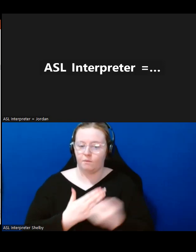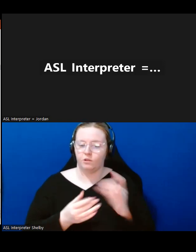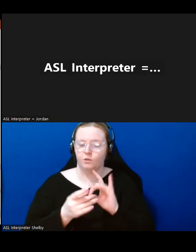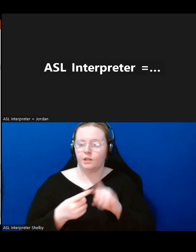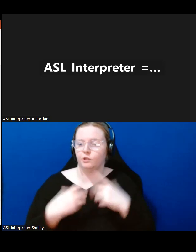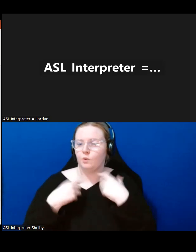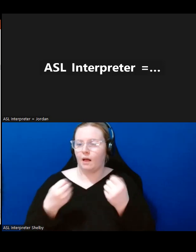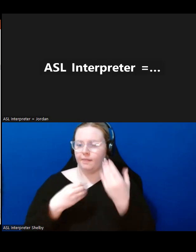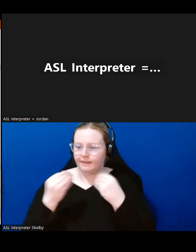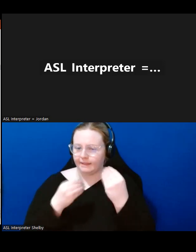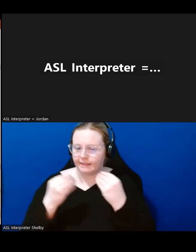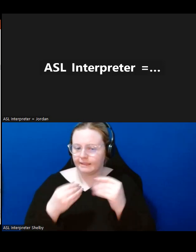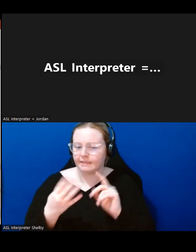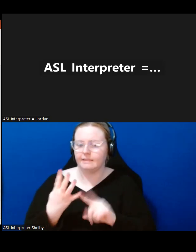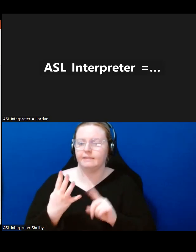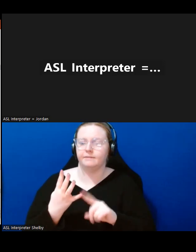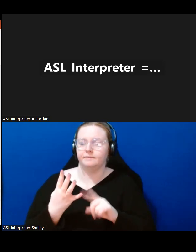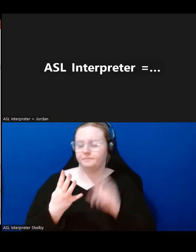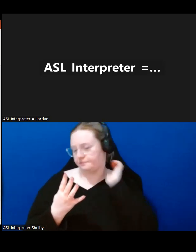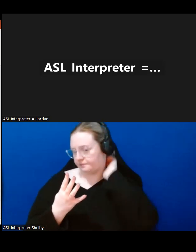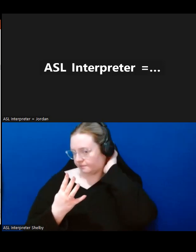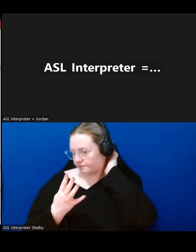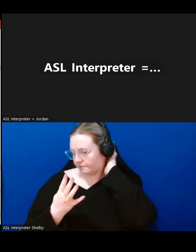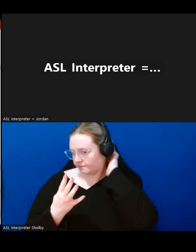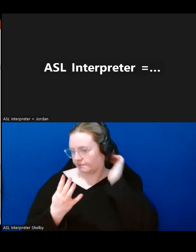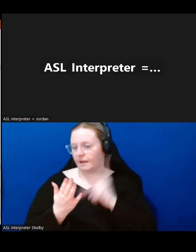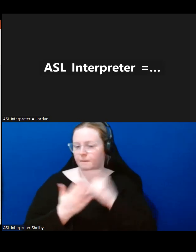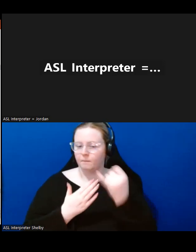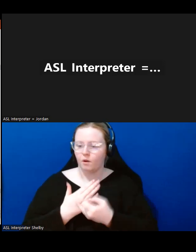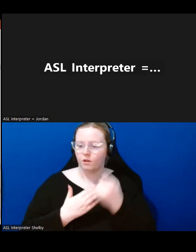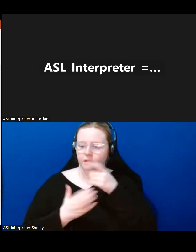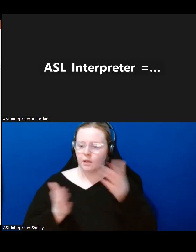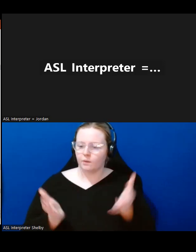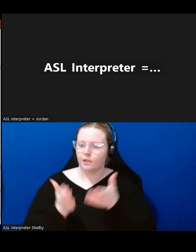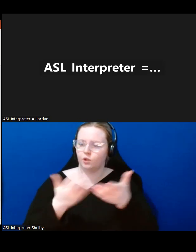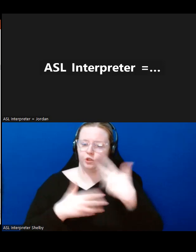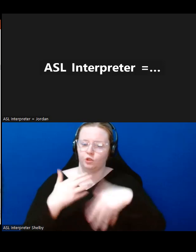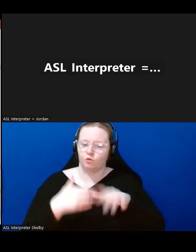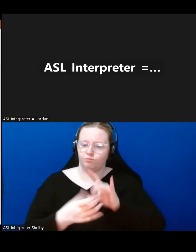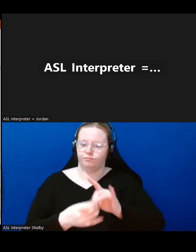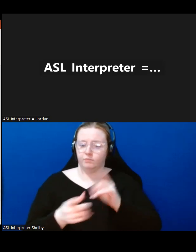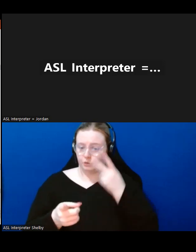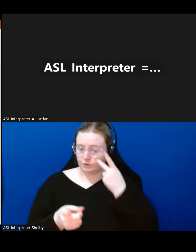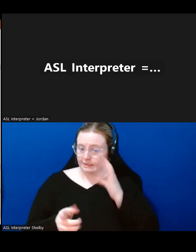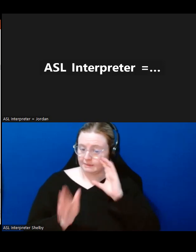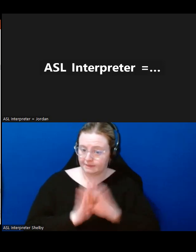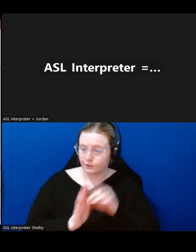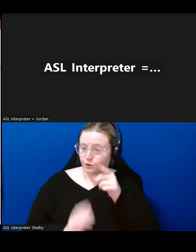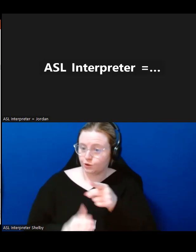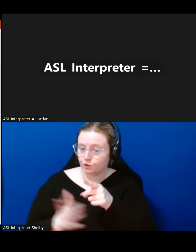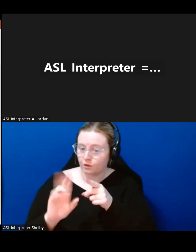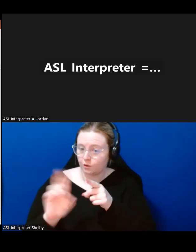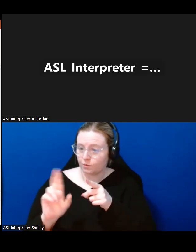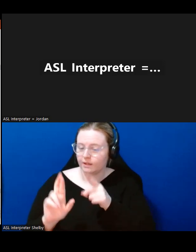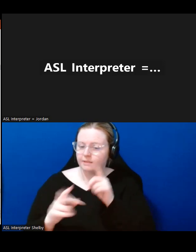and those that encourage a social connection. And the picture that's there, that's actually from a knitting group,